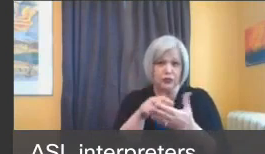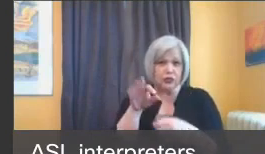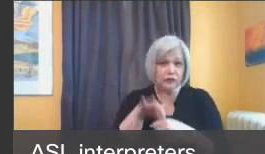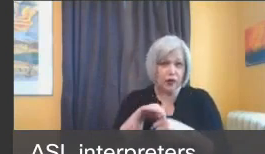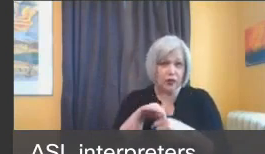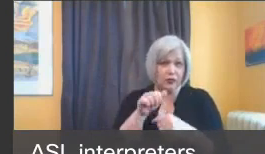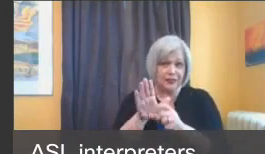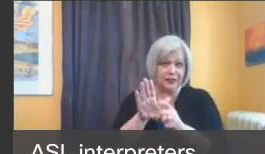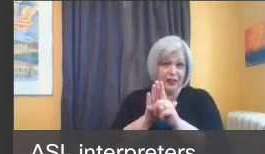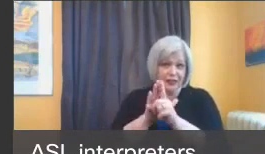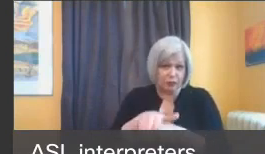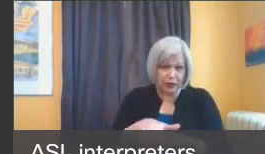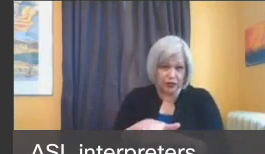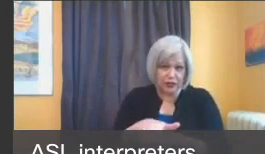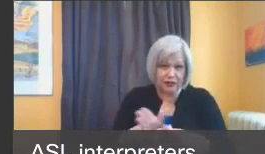rights of people?